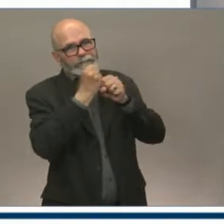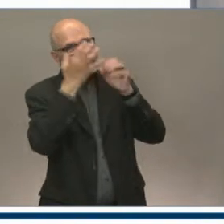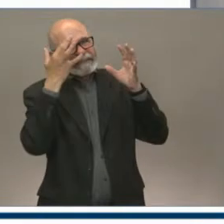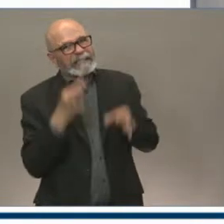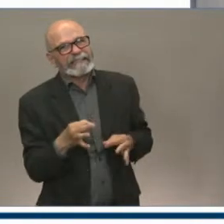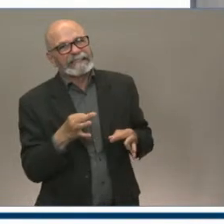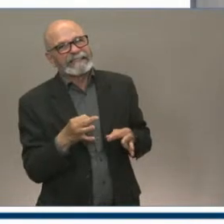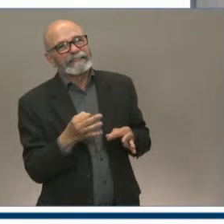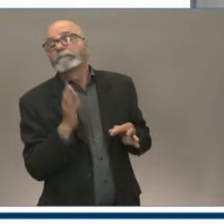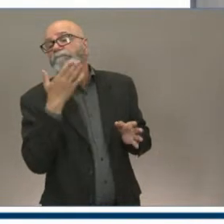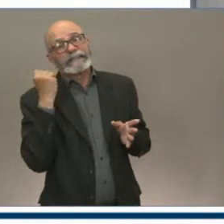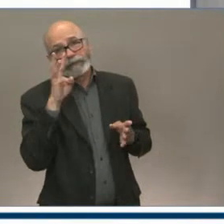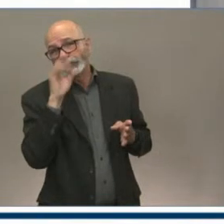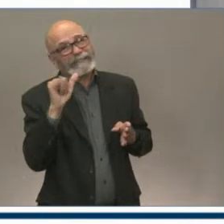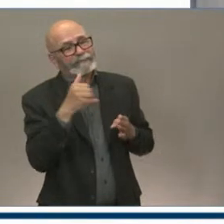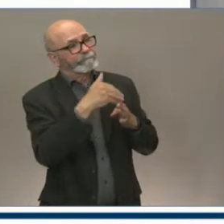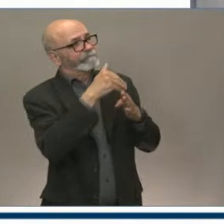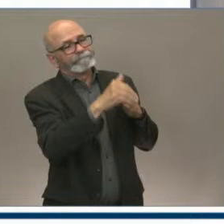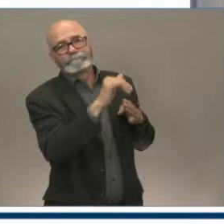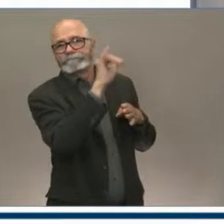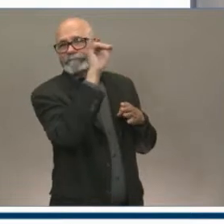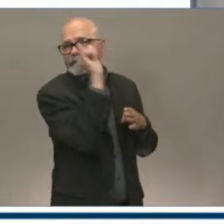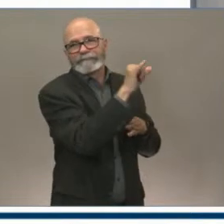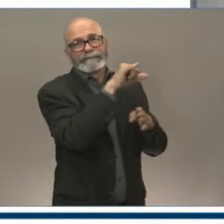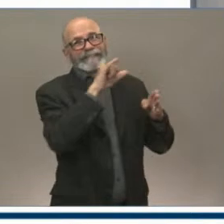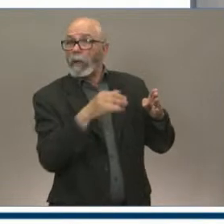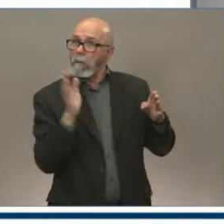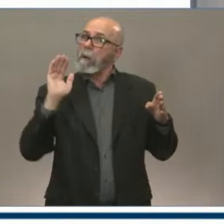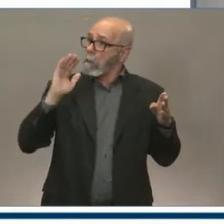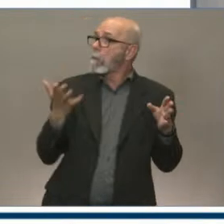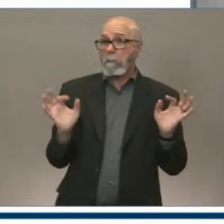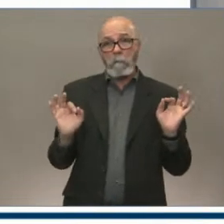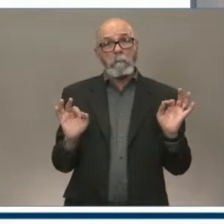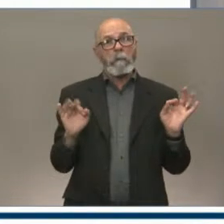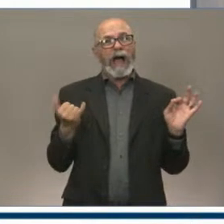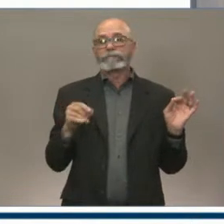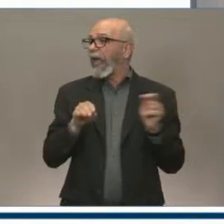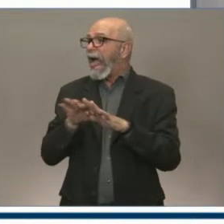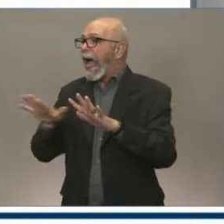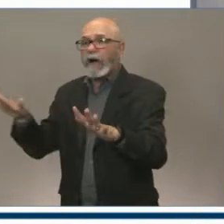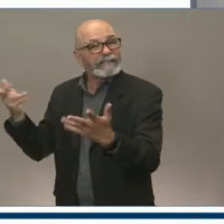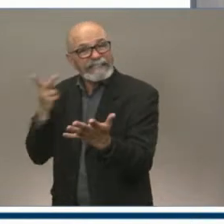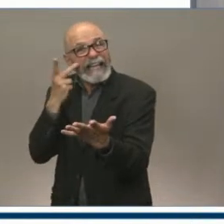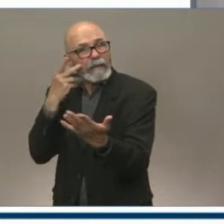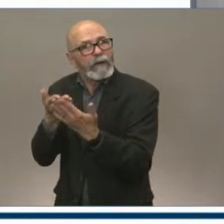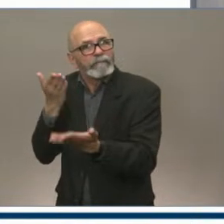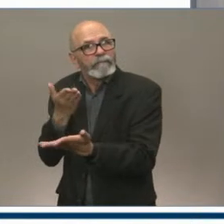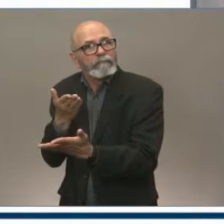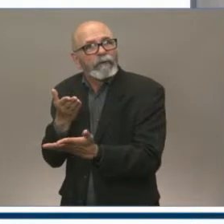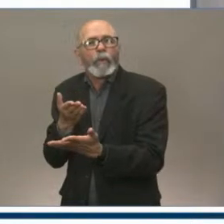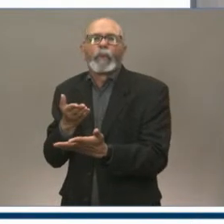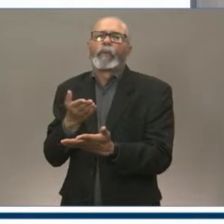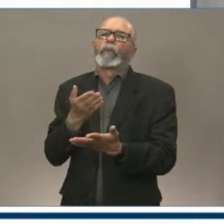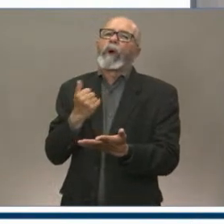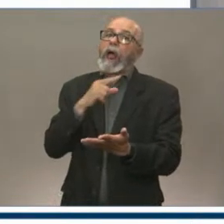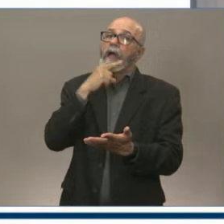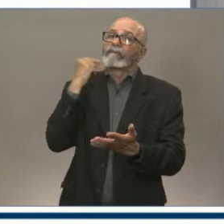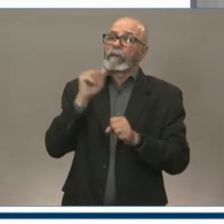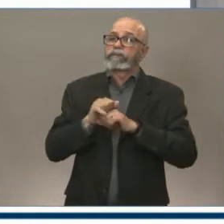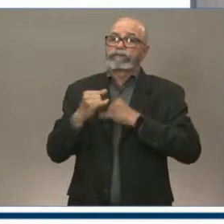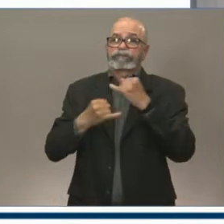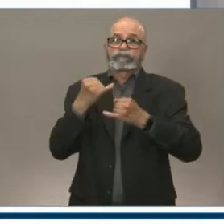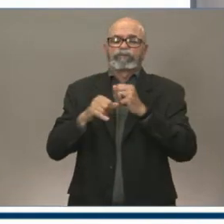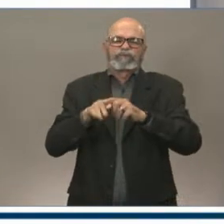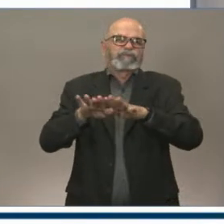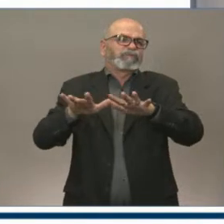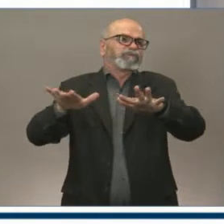was necessary, and you can just see the proof of how quickly this can spread. It's spread throughout Halifax Regional Municipality at a rapid pace.